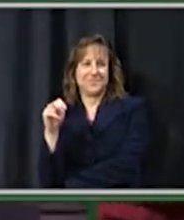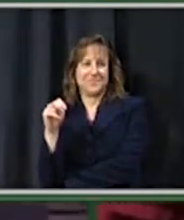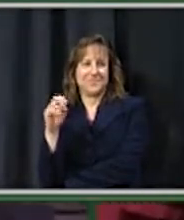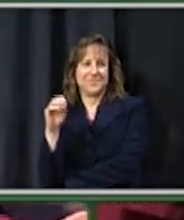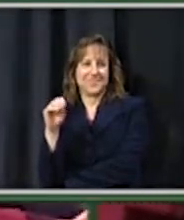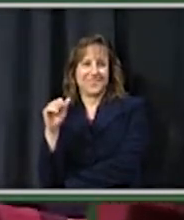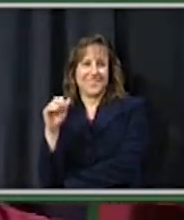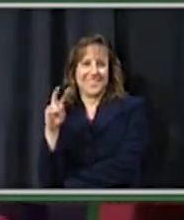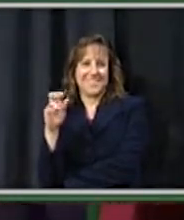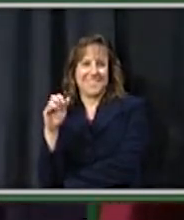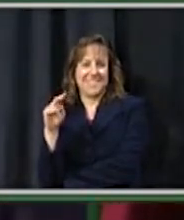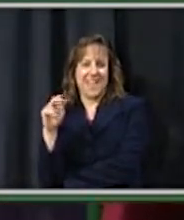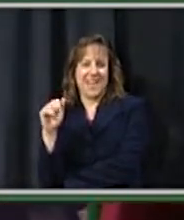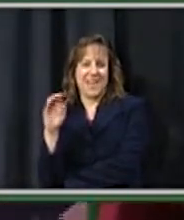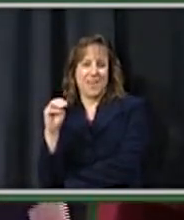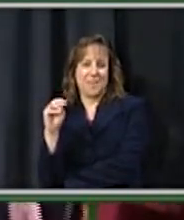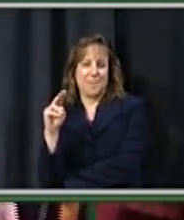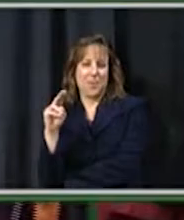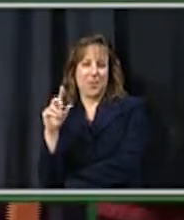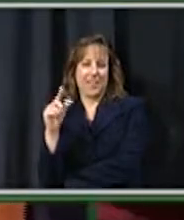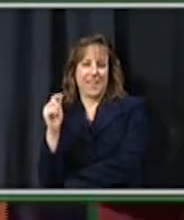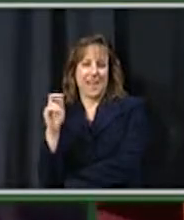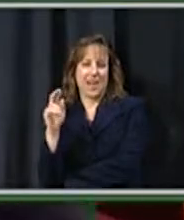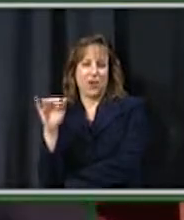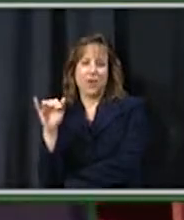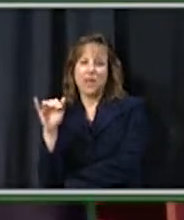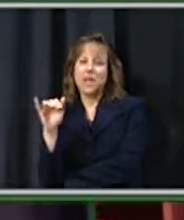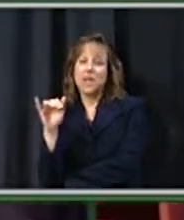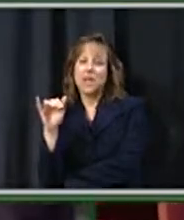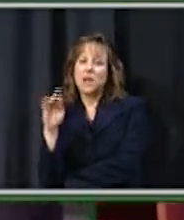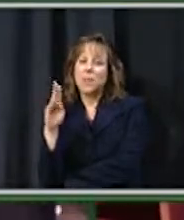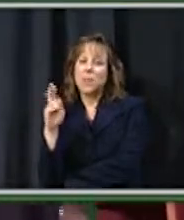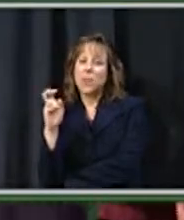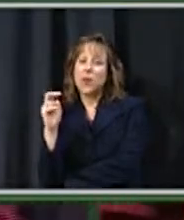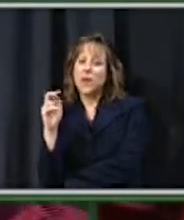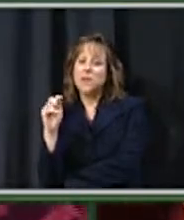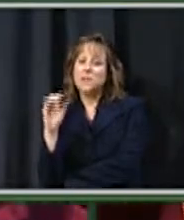Savannah Muldery. Grant Campbell.